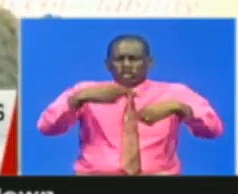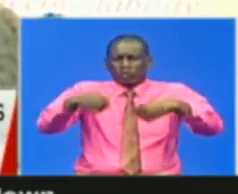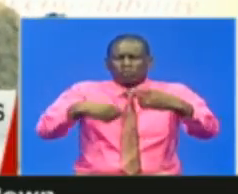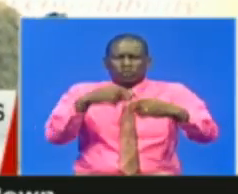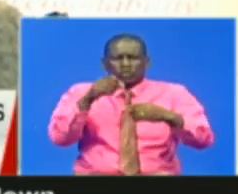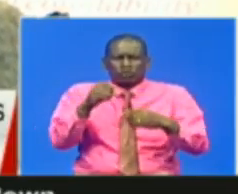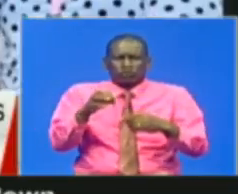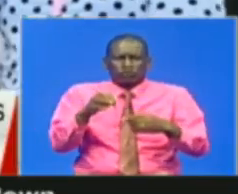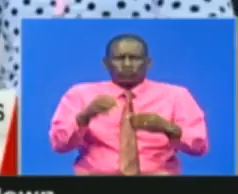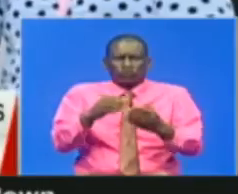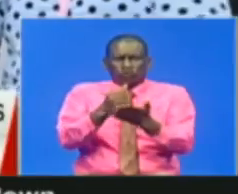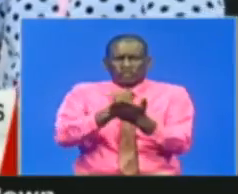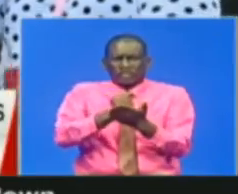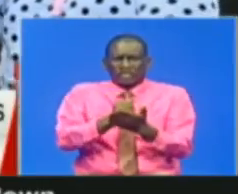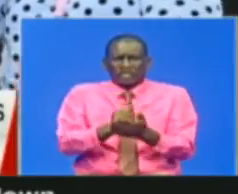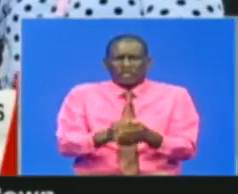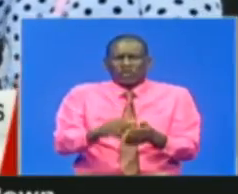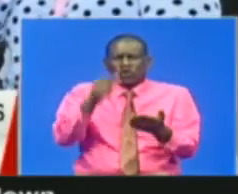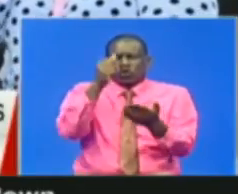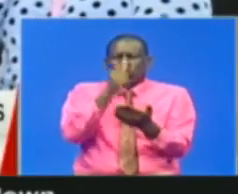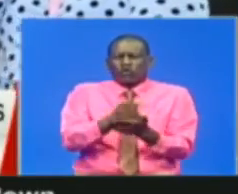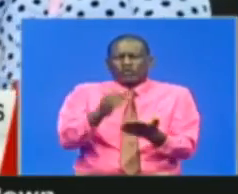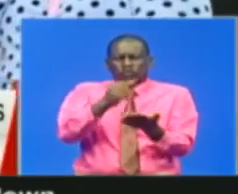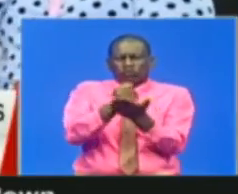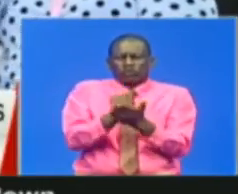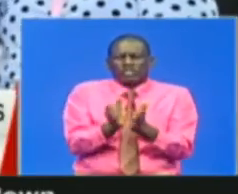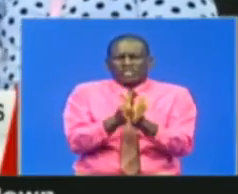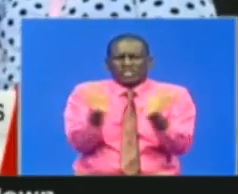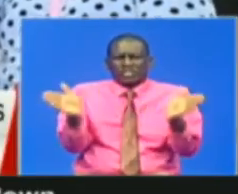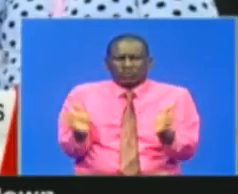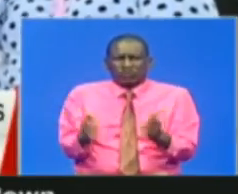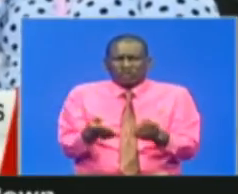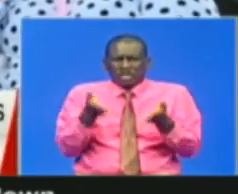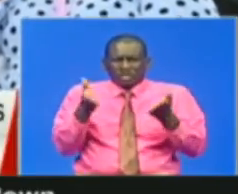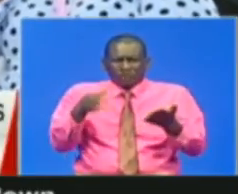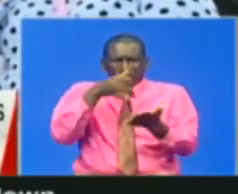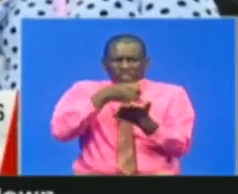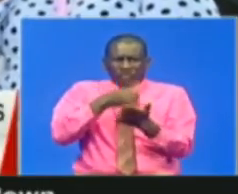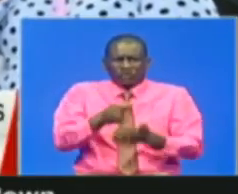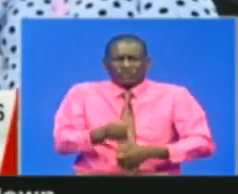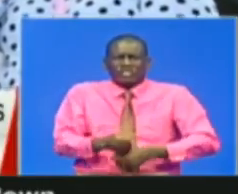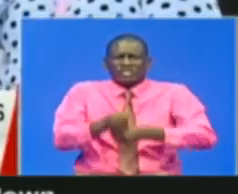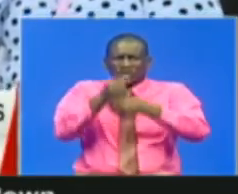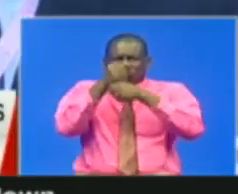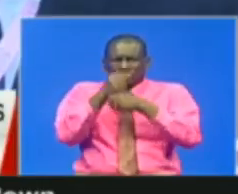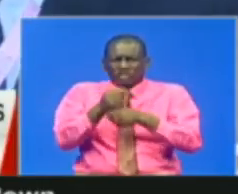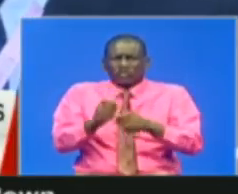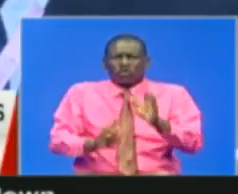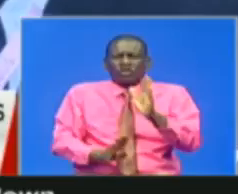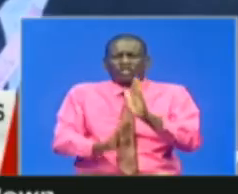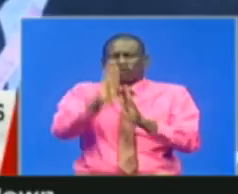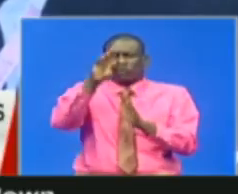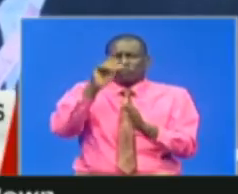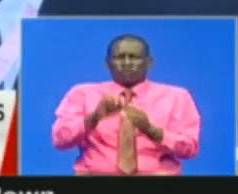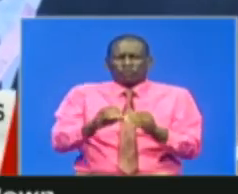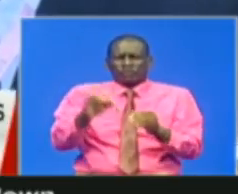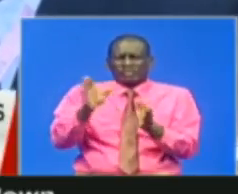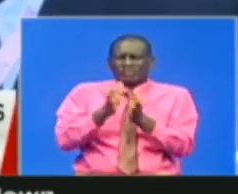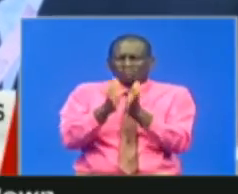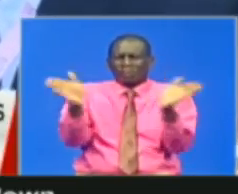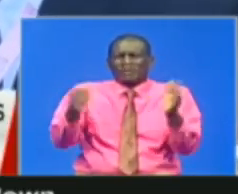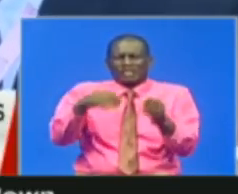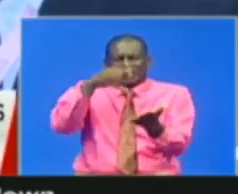our auditing. The Office of the Auditor General is currently engaging stakeholders on the development of the citizen